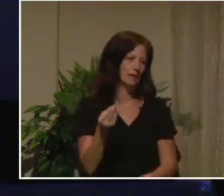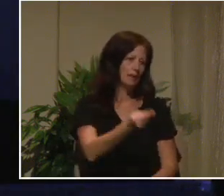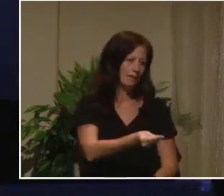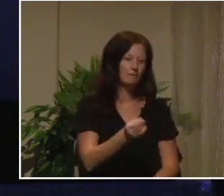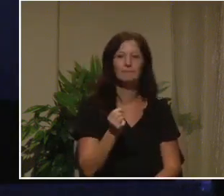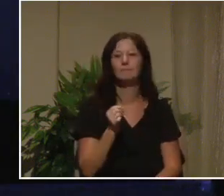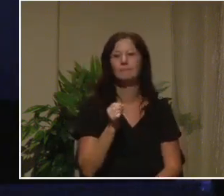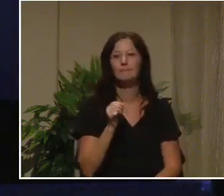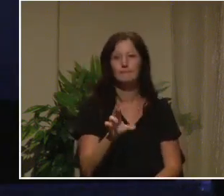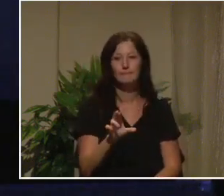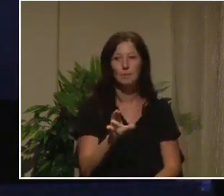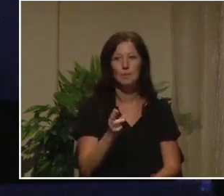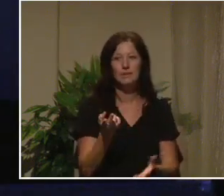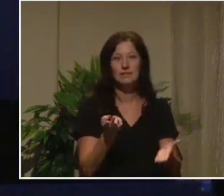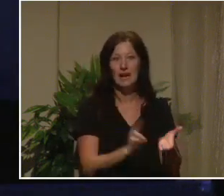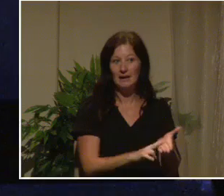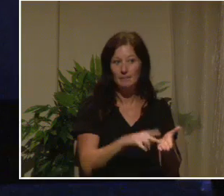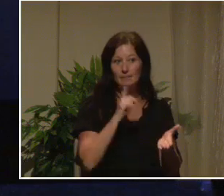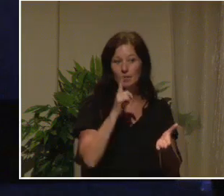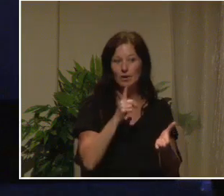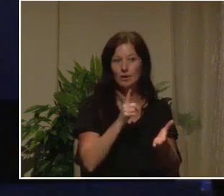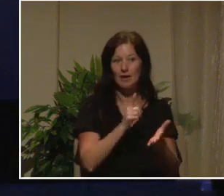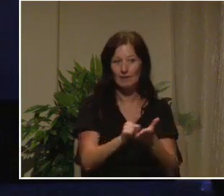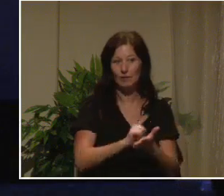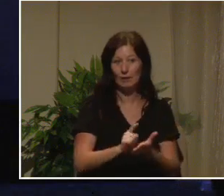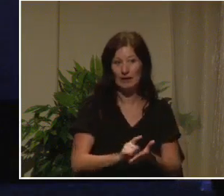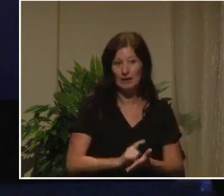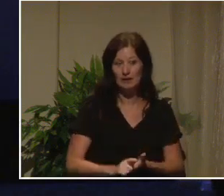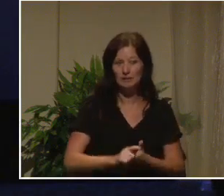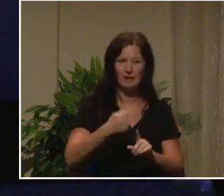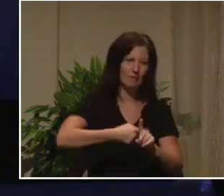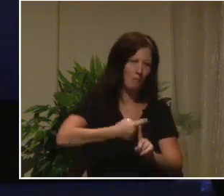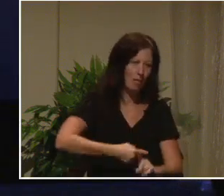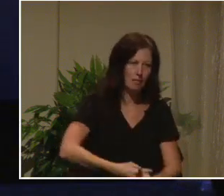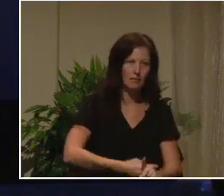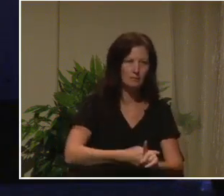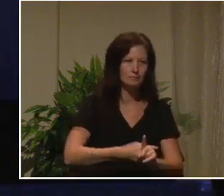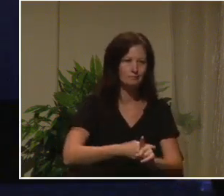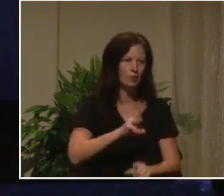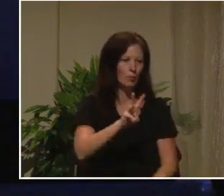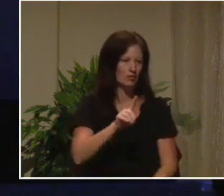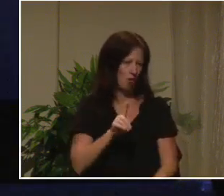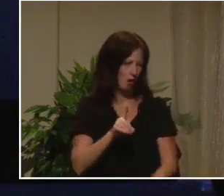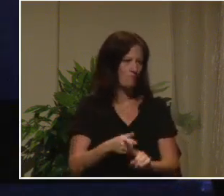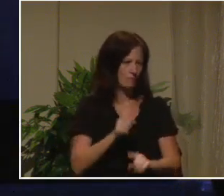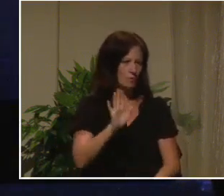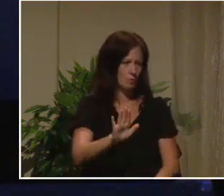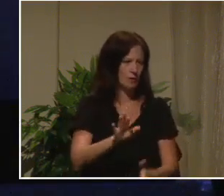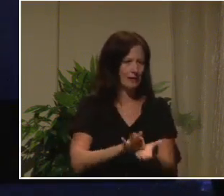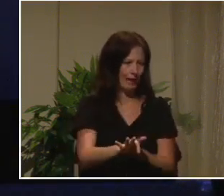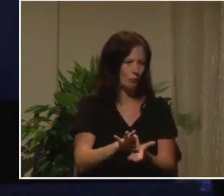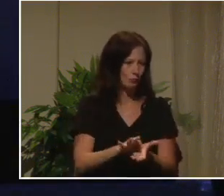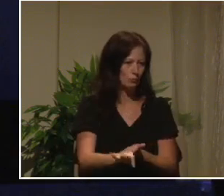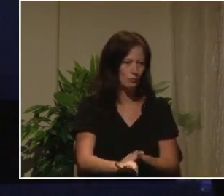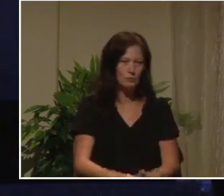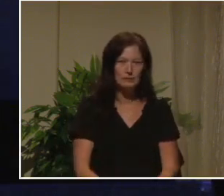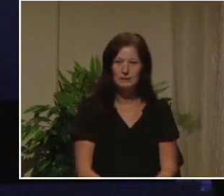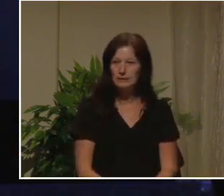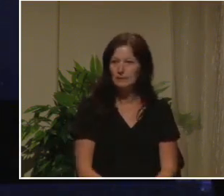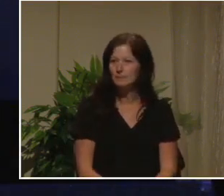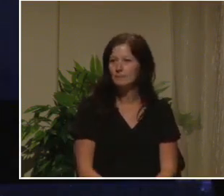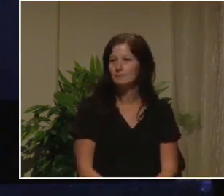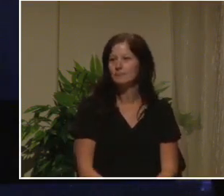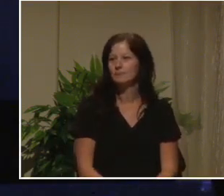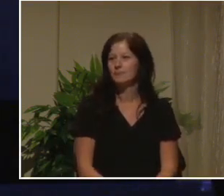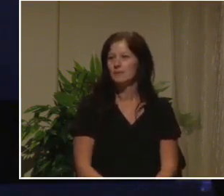withdrawals. Now, today we're going to be looking at Isaiah chapter 6, and it's we're beginning a new